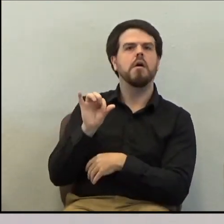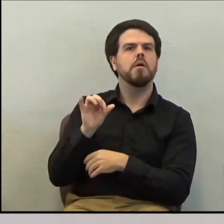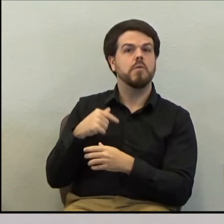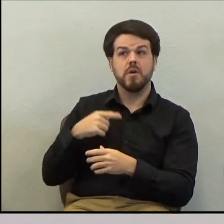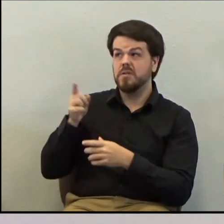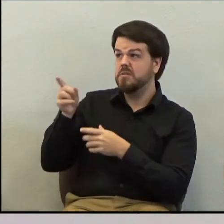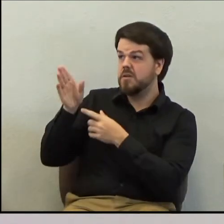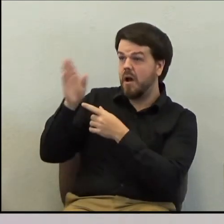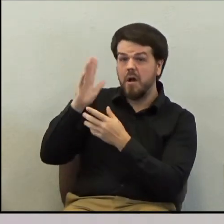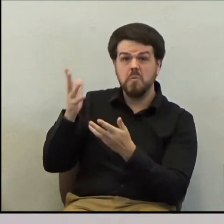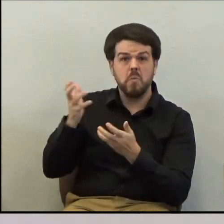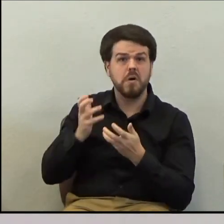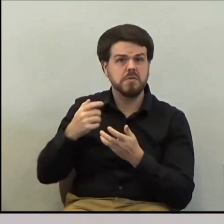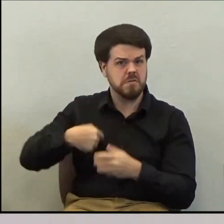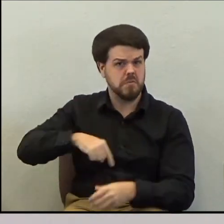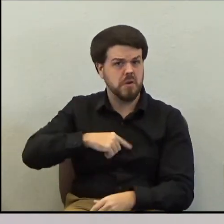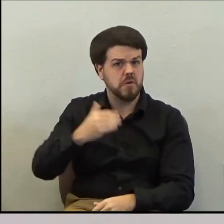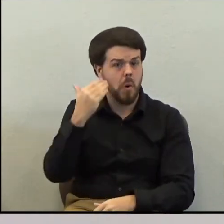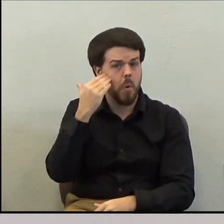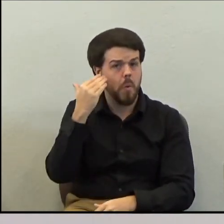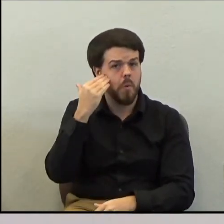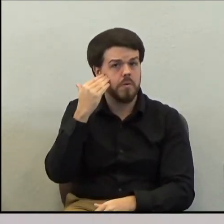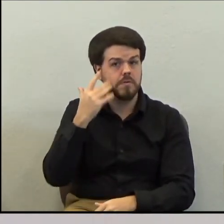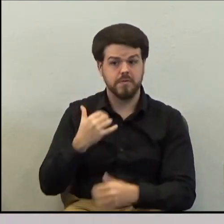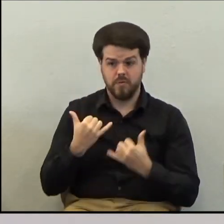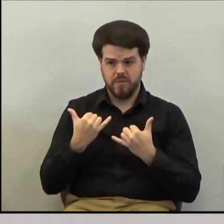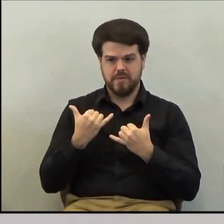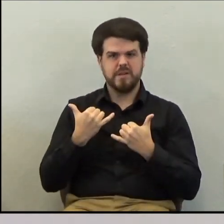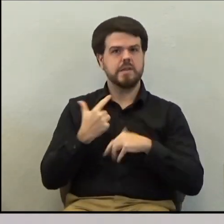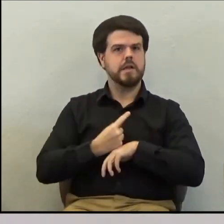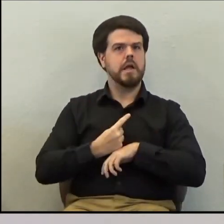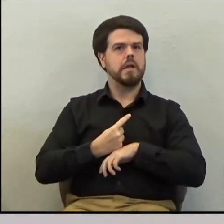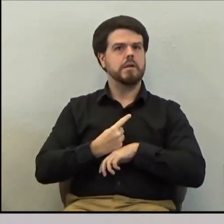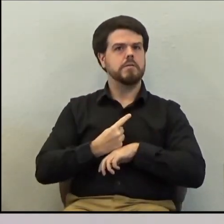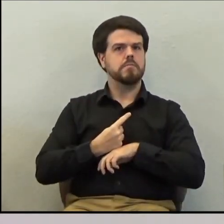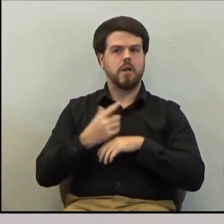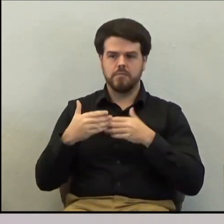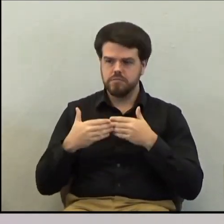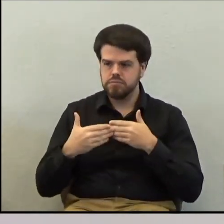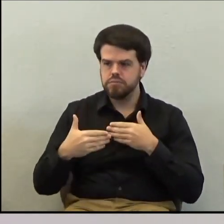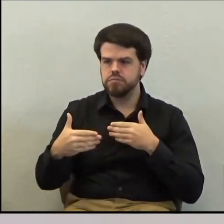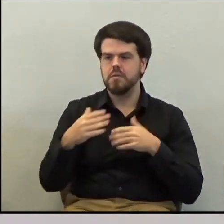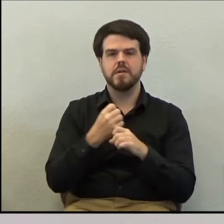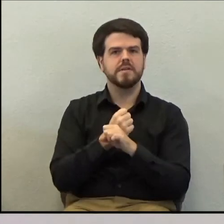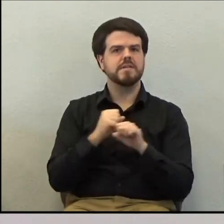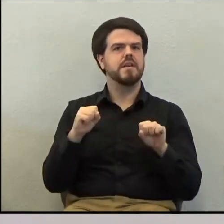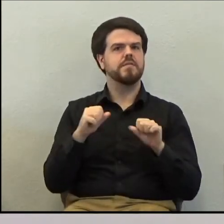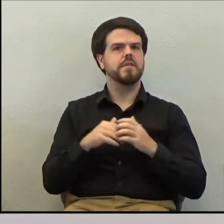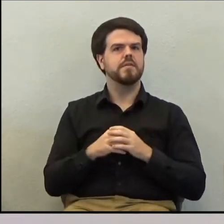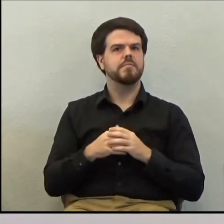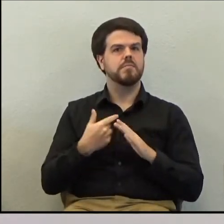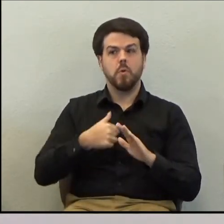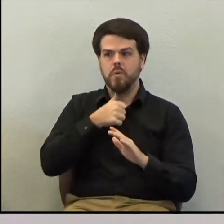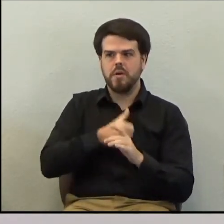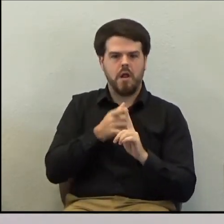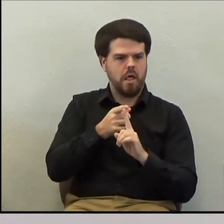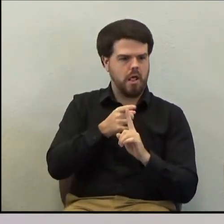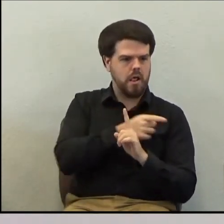know for our comfort in this life, for our safety so that we won't go